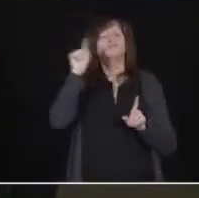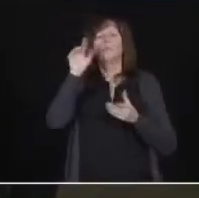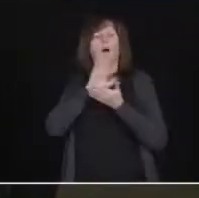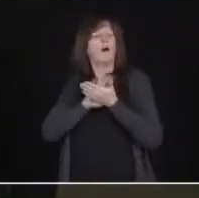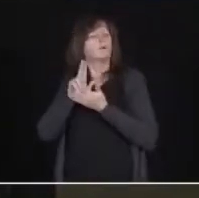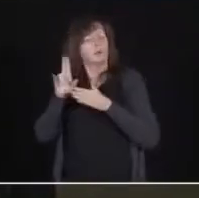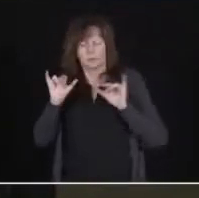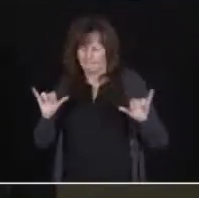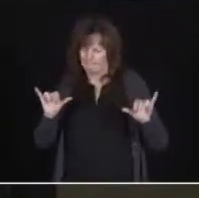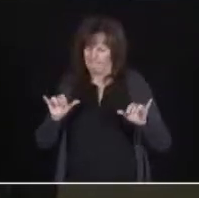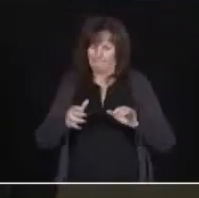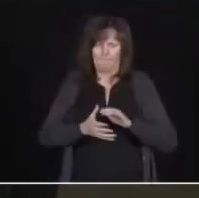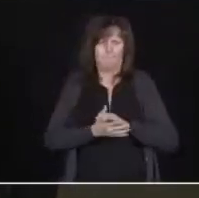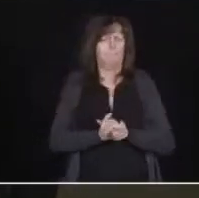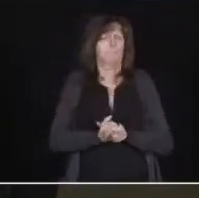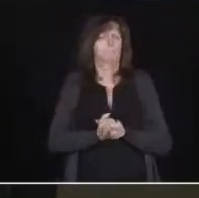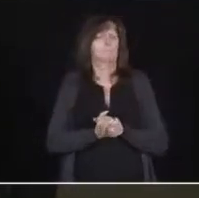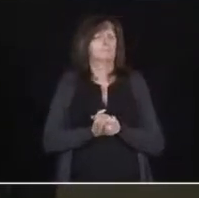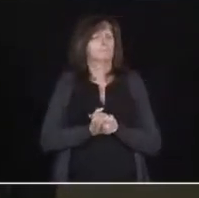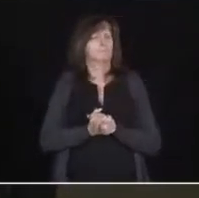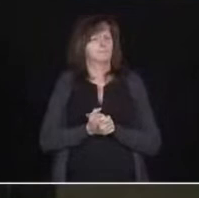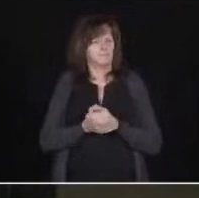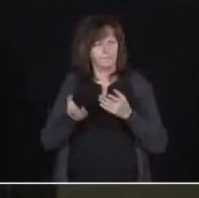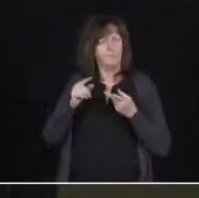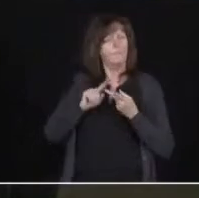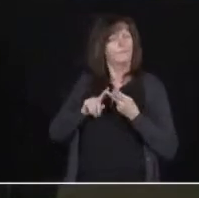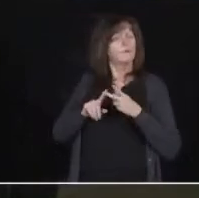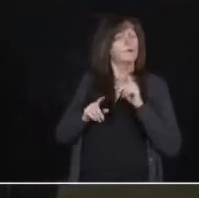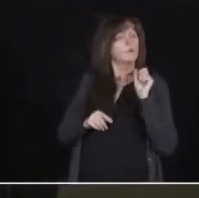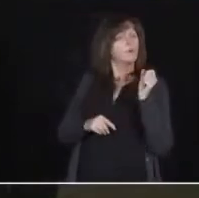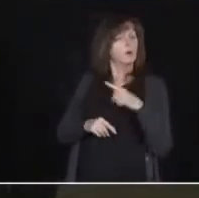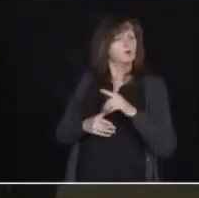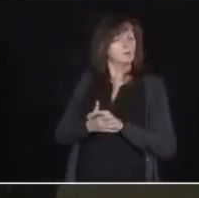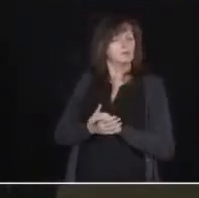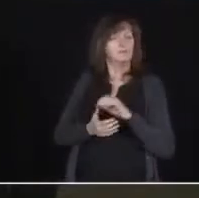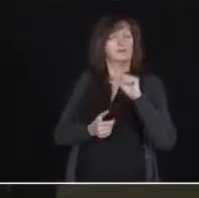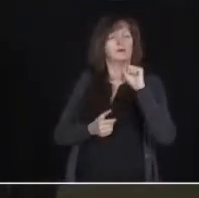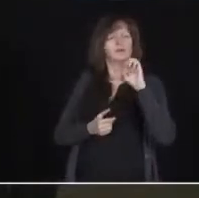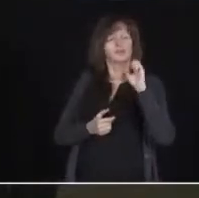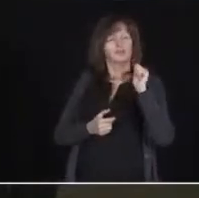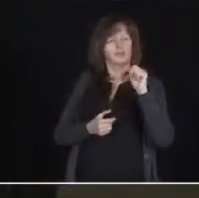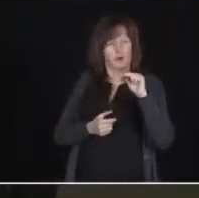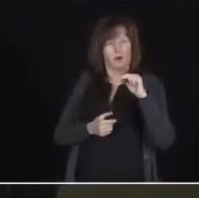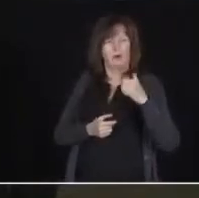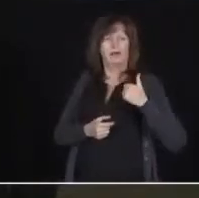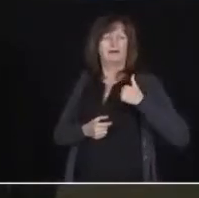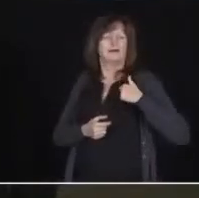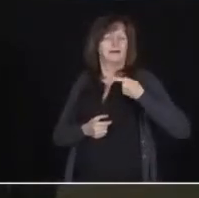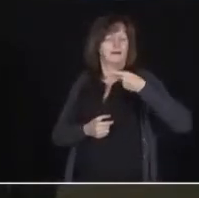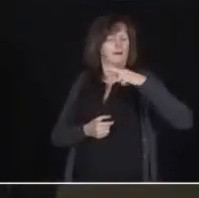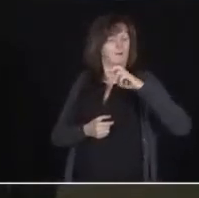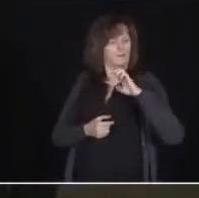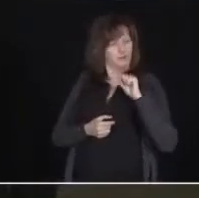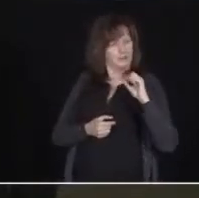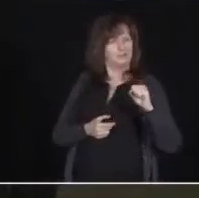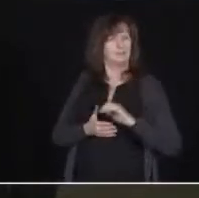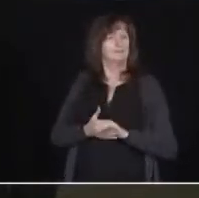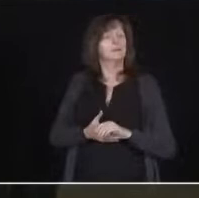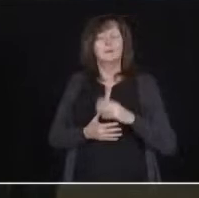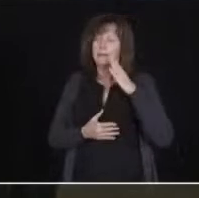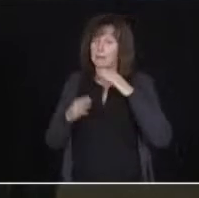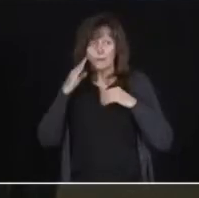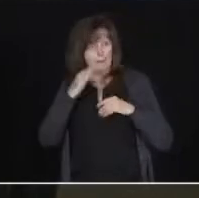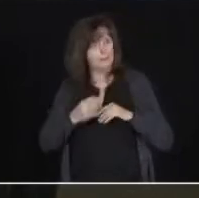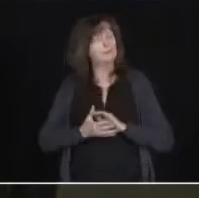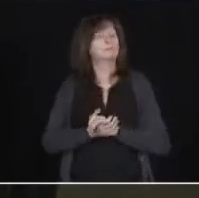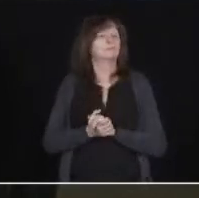Next question. From Sean Jeffers at the Canadian Press. Please go ahead. Hi, Sean. Good afternoon, Premier. Hi. Premier, I wanted